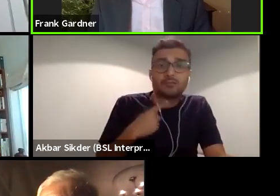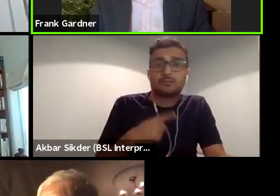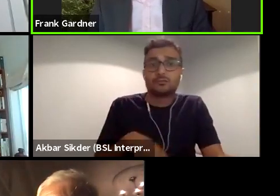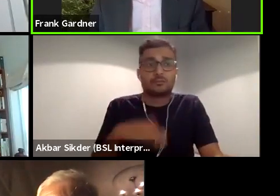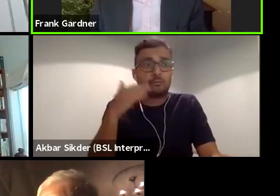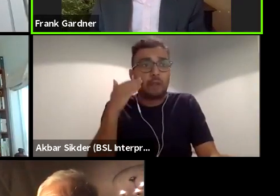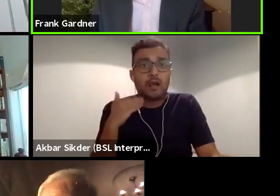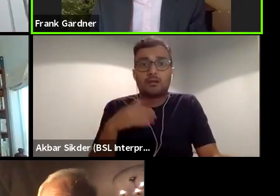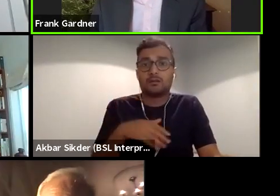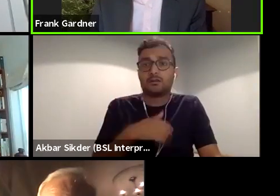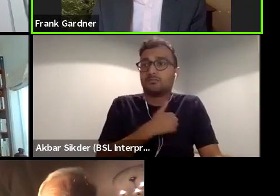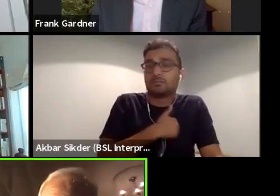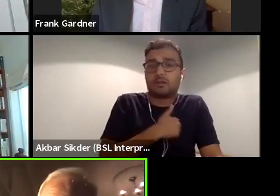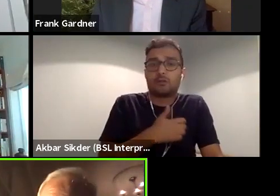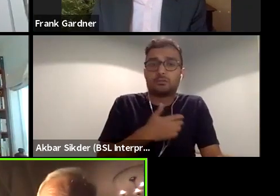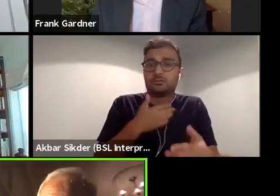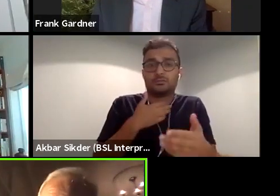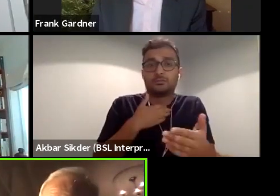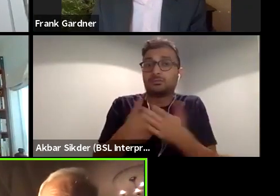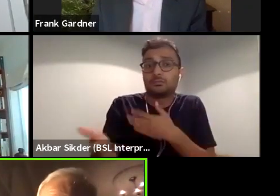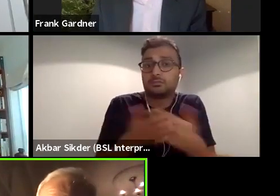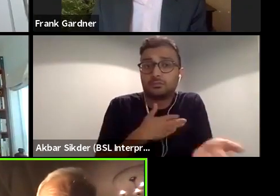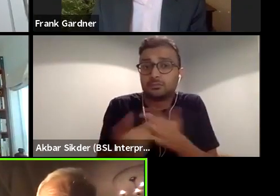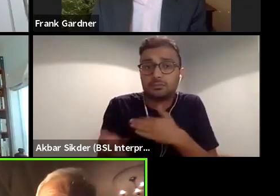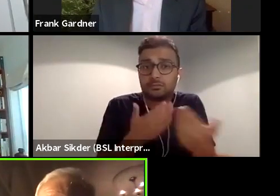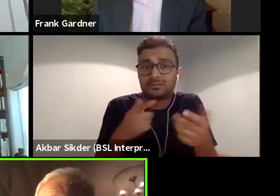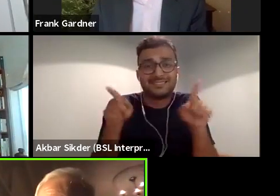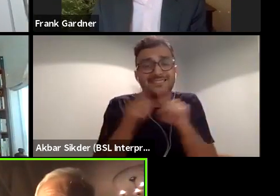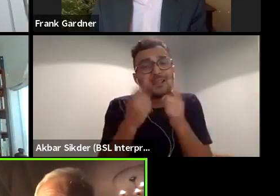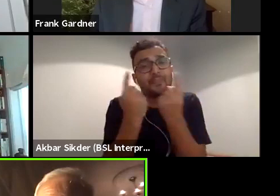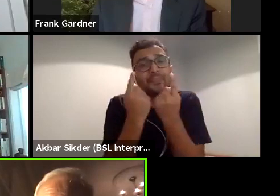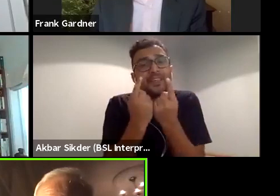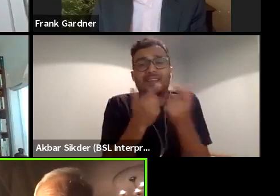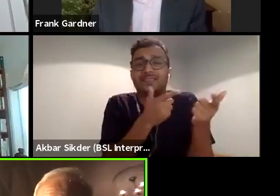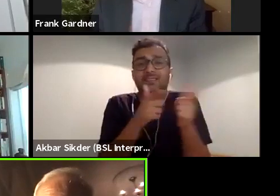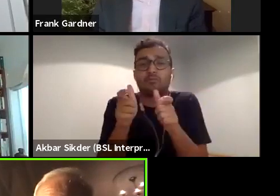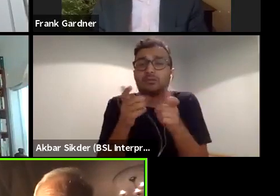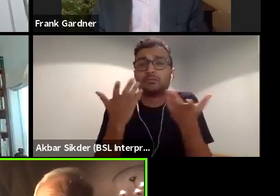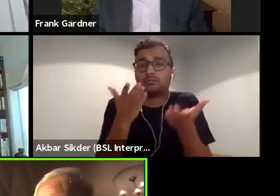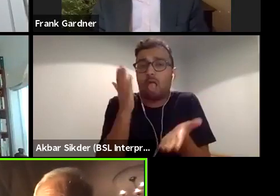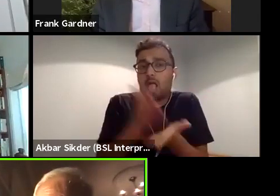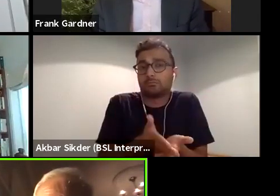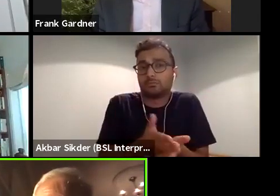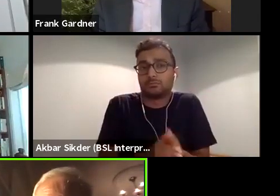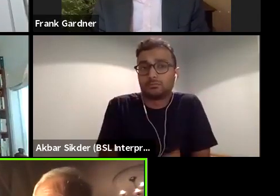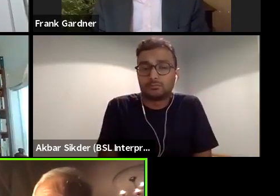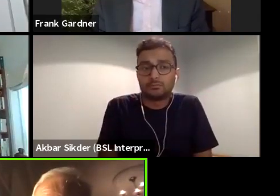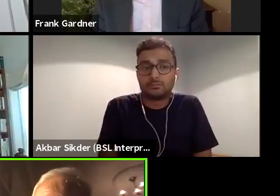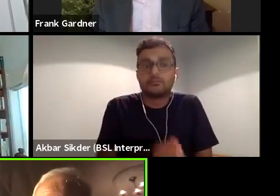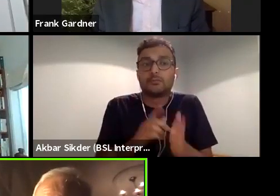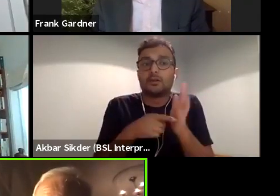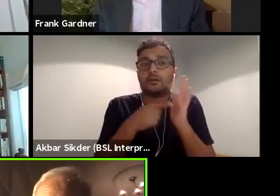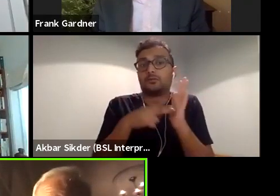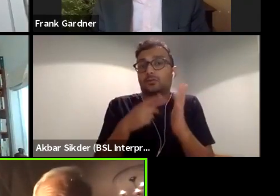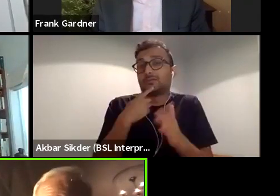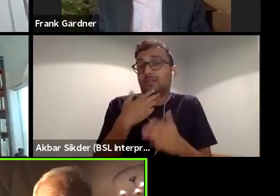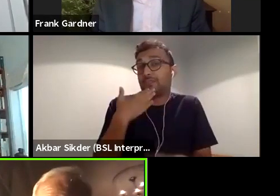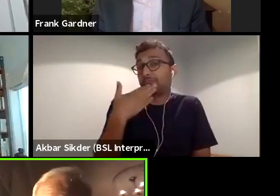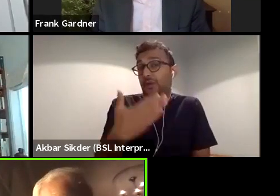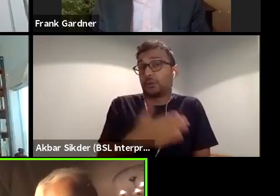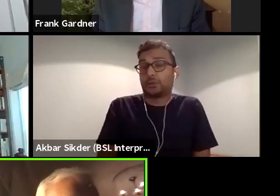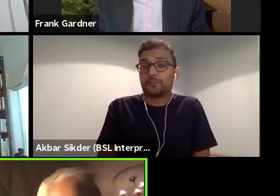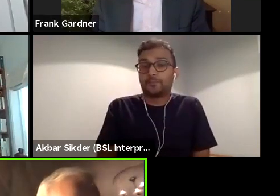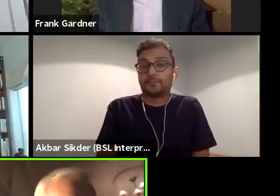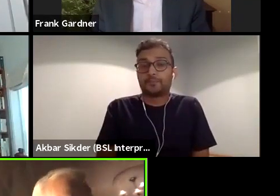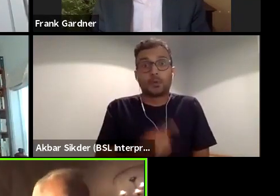takbir. Very handy. Thank you very much, Frank. That's a really enlightening contribution. Marvelous. Who wants to